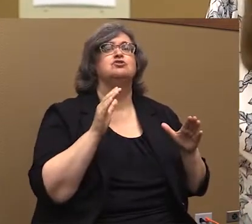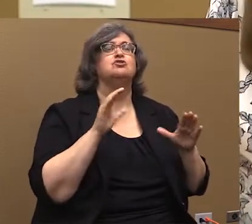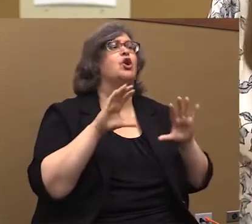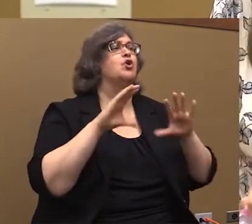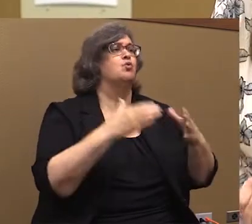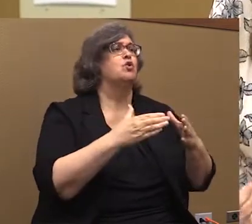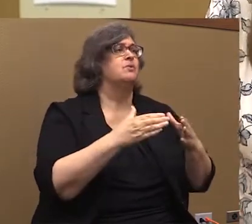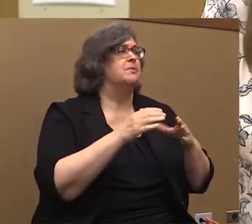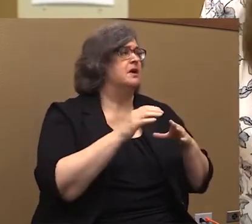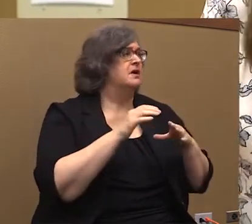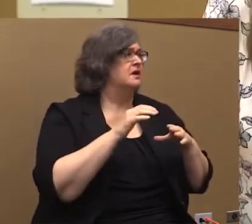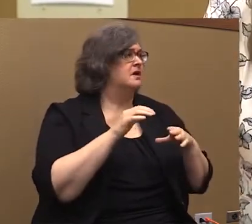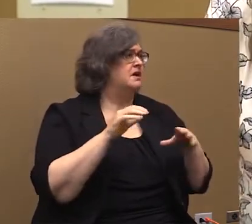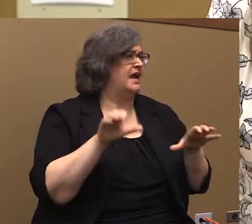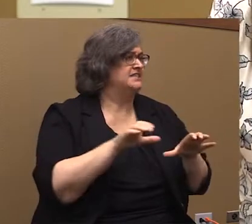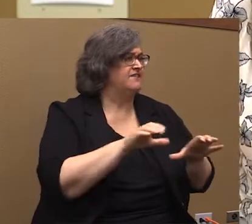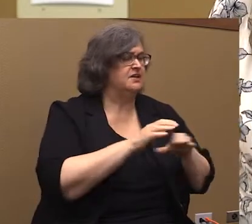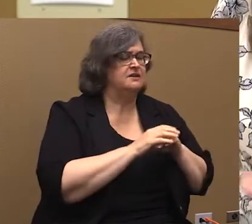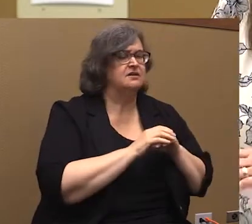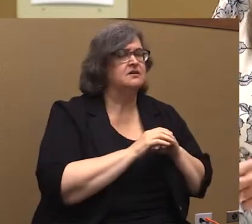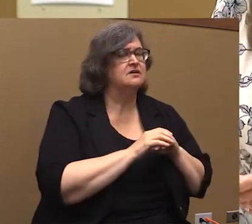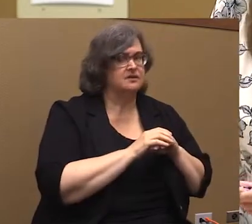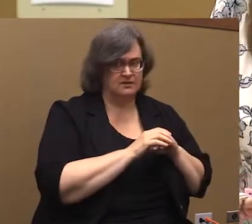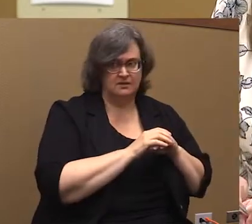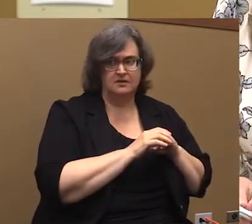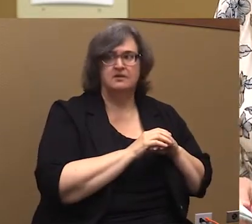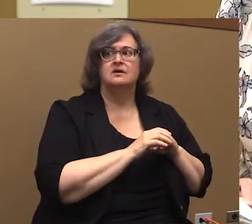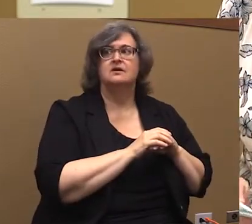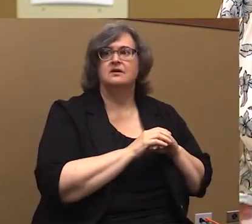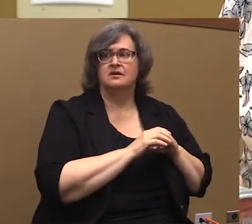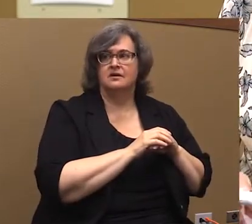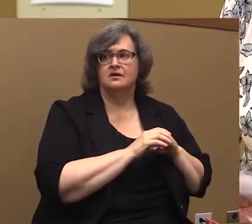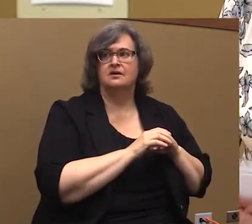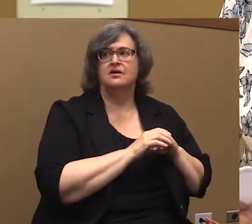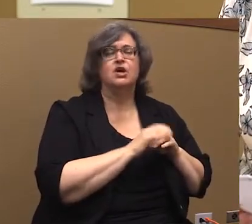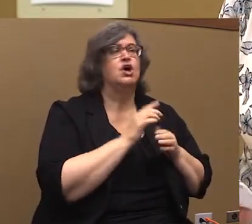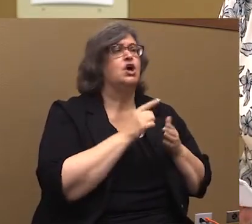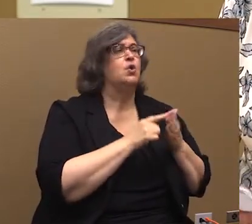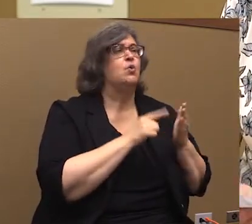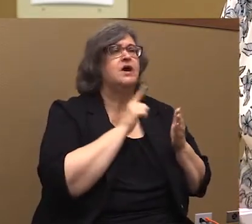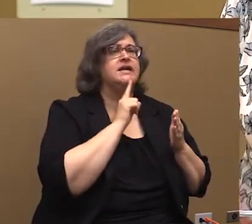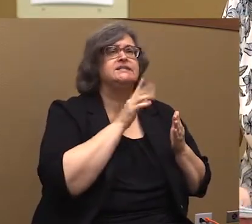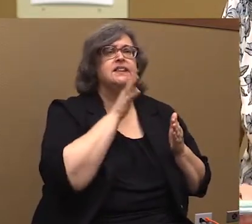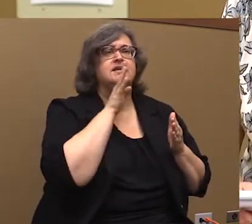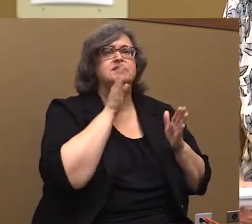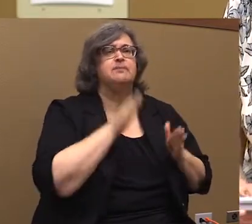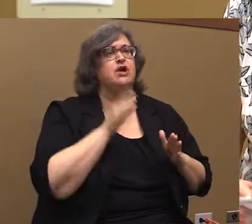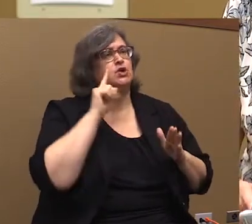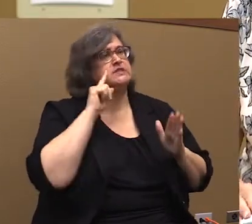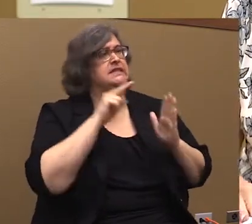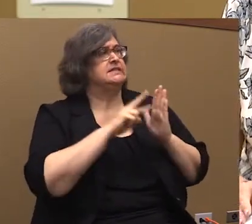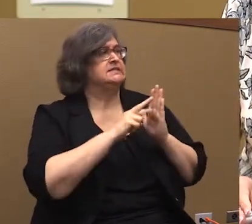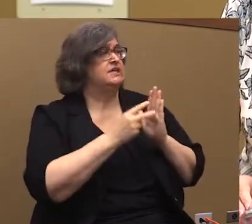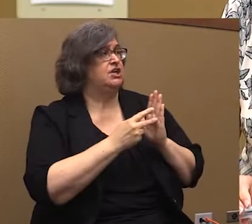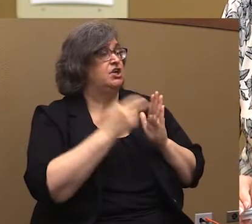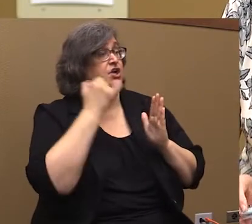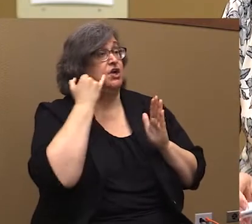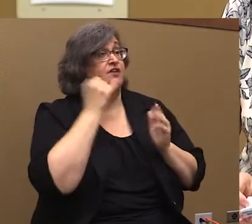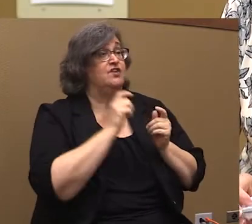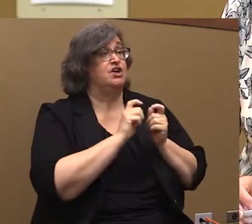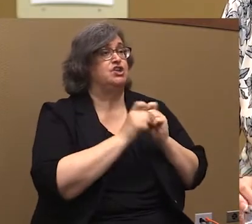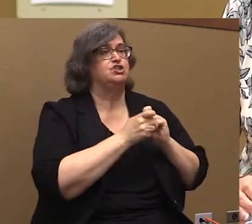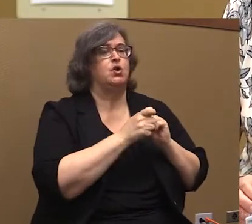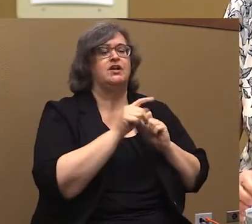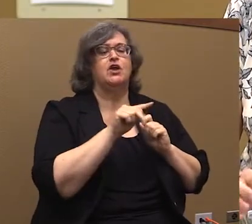at 9. And in the little, we'll do this as a little group activity, but to think